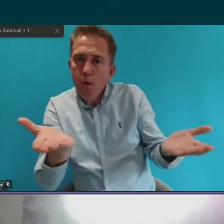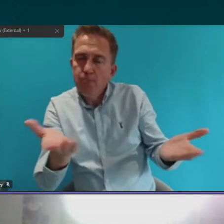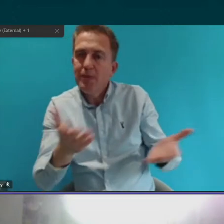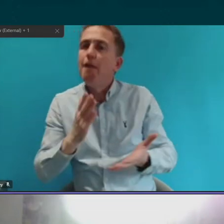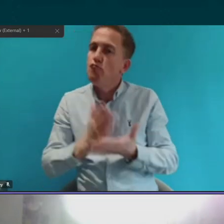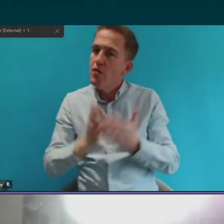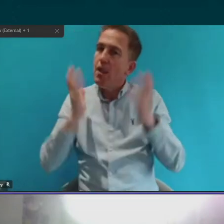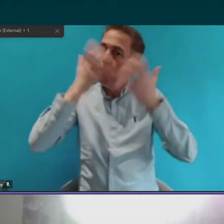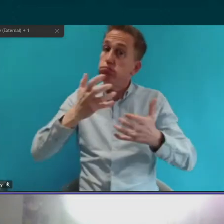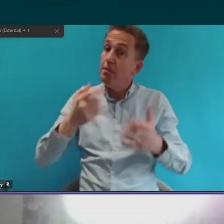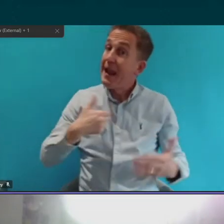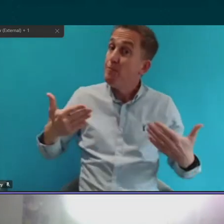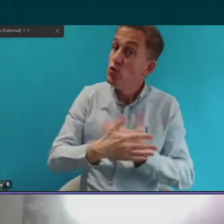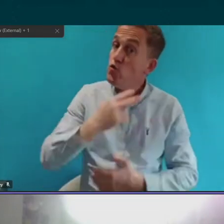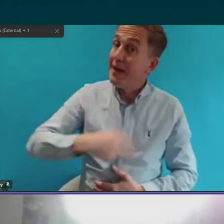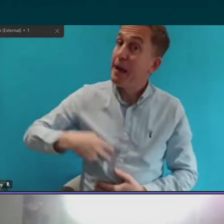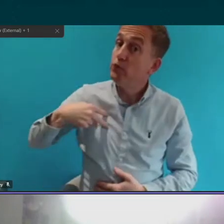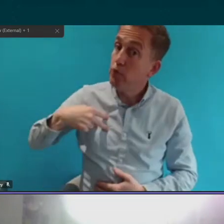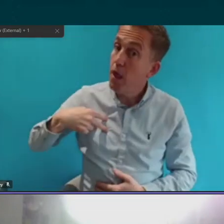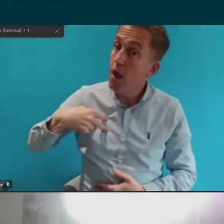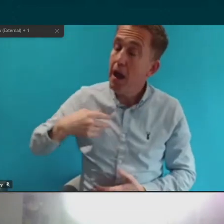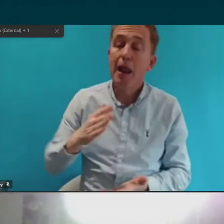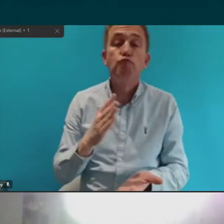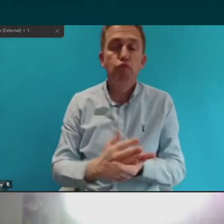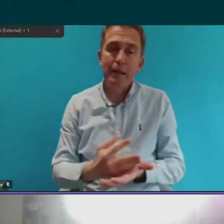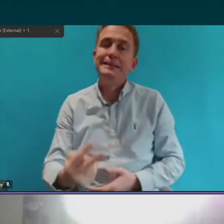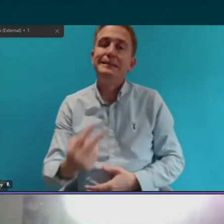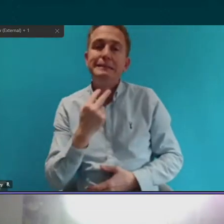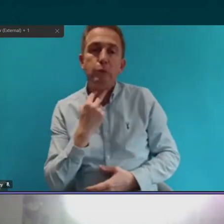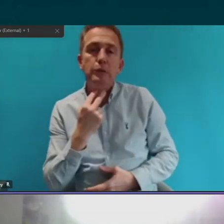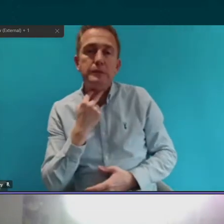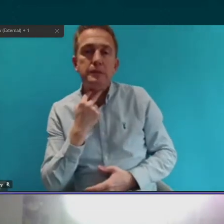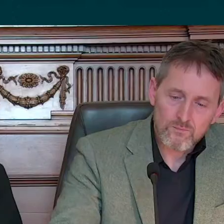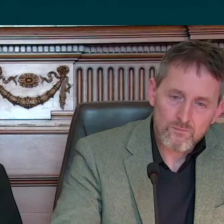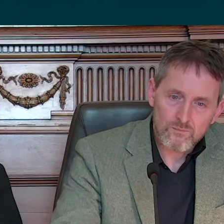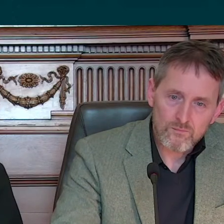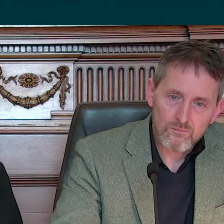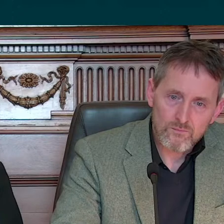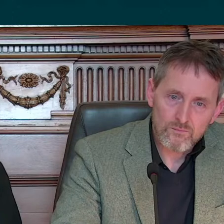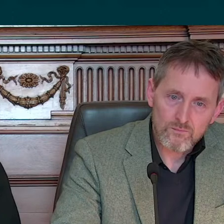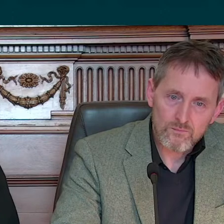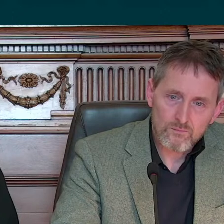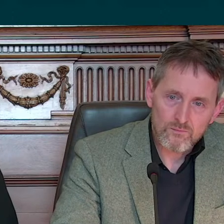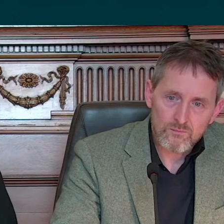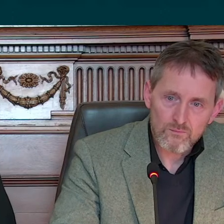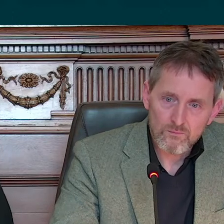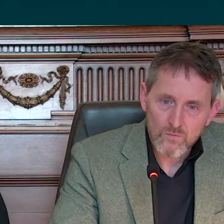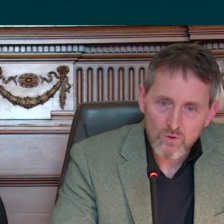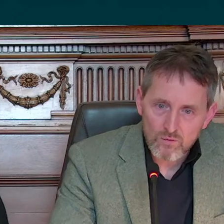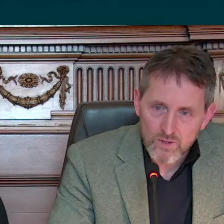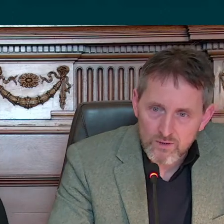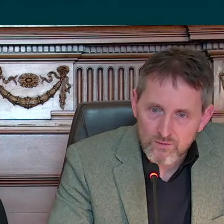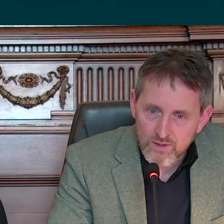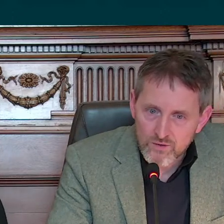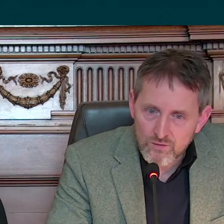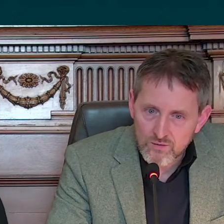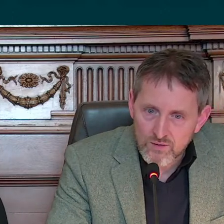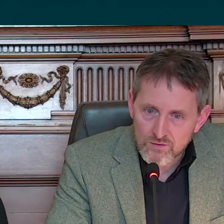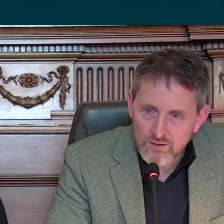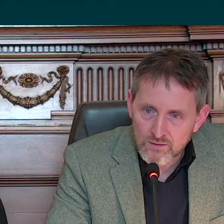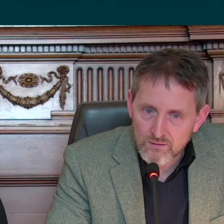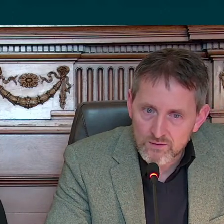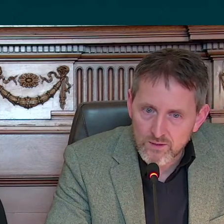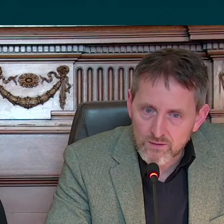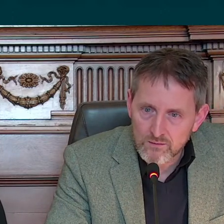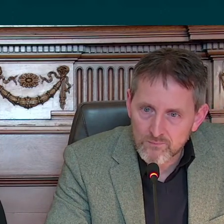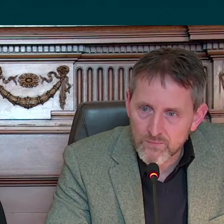being a new councillor, I'm disappointed. Thank you. That's all I've got to say. Okay, thank you,